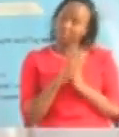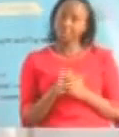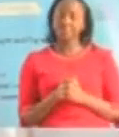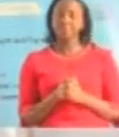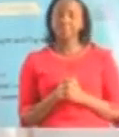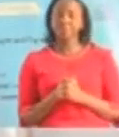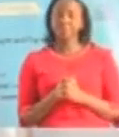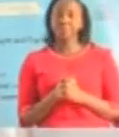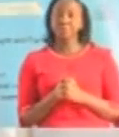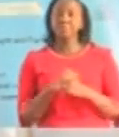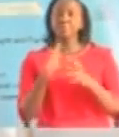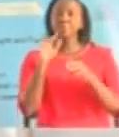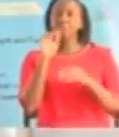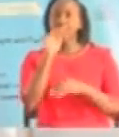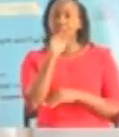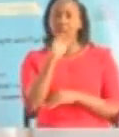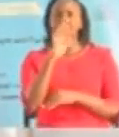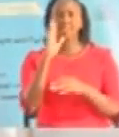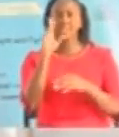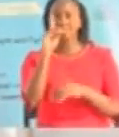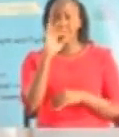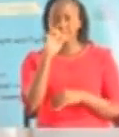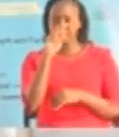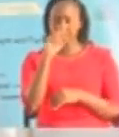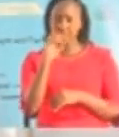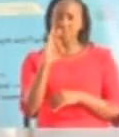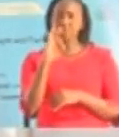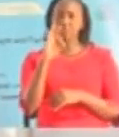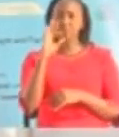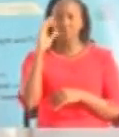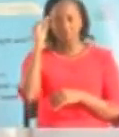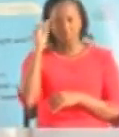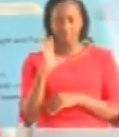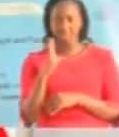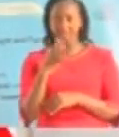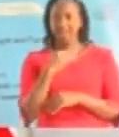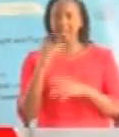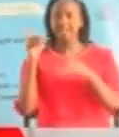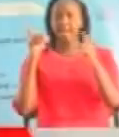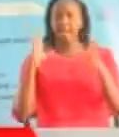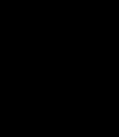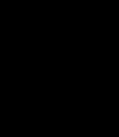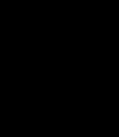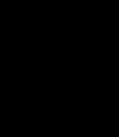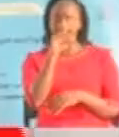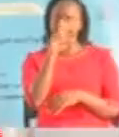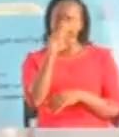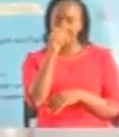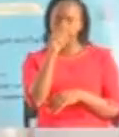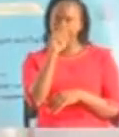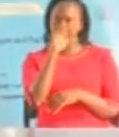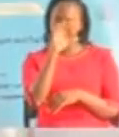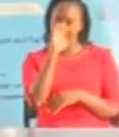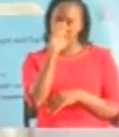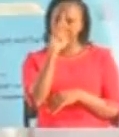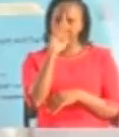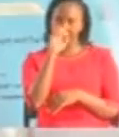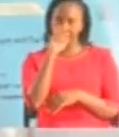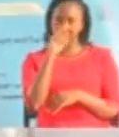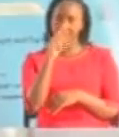I asked the Dean of Students and the Director of Advancement to take advantage of the convocation and mobilize